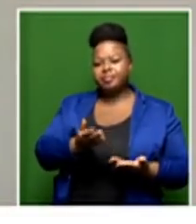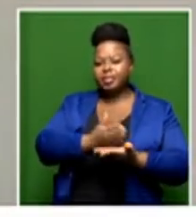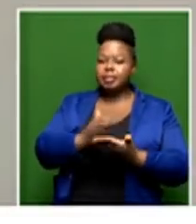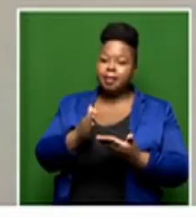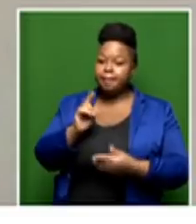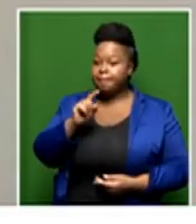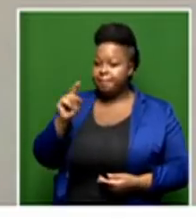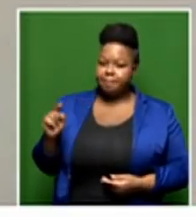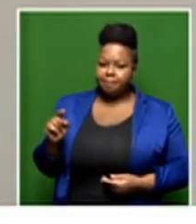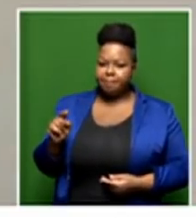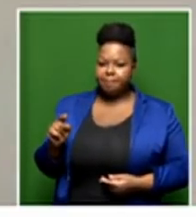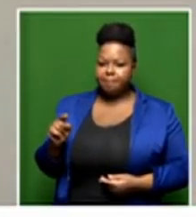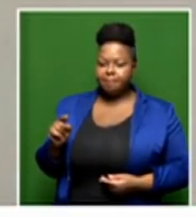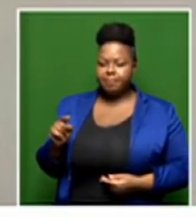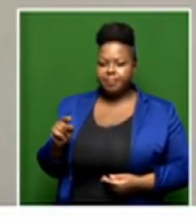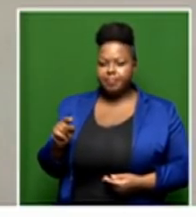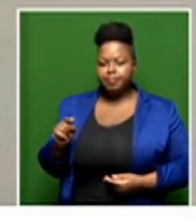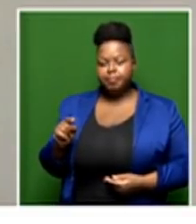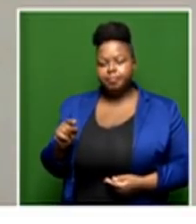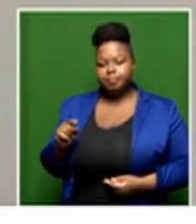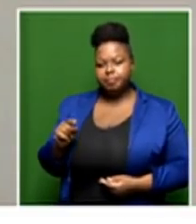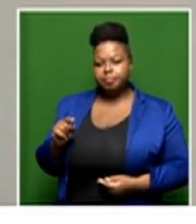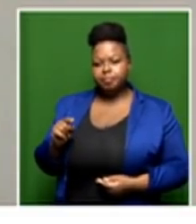them are, in fact,